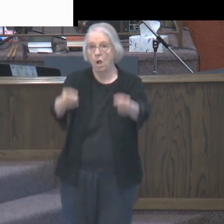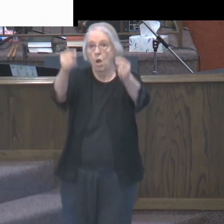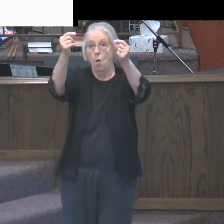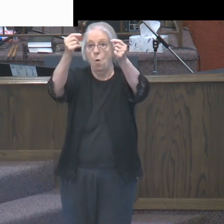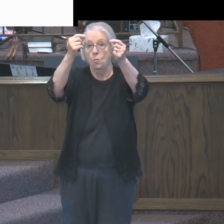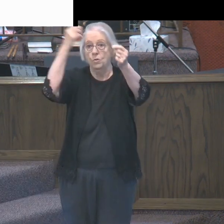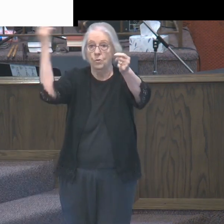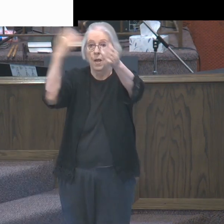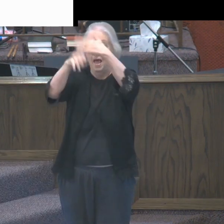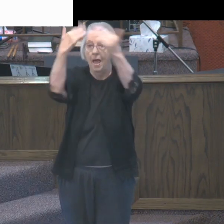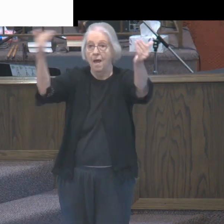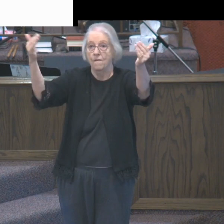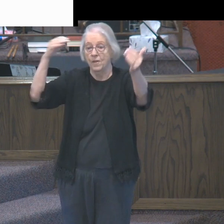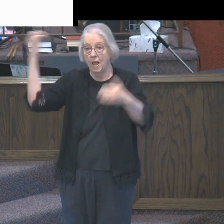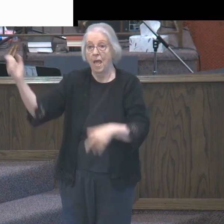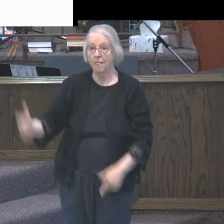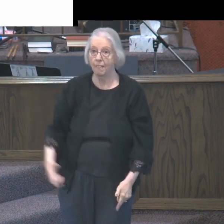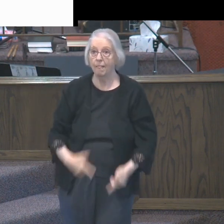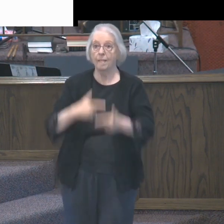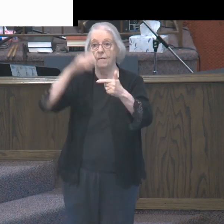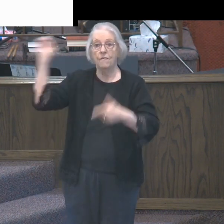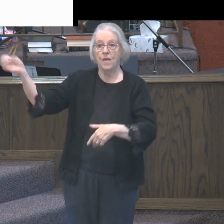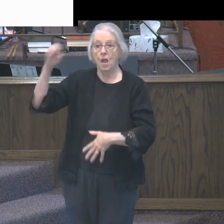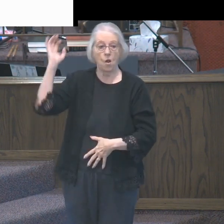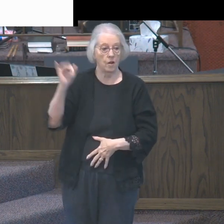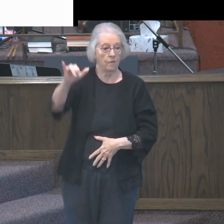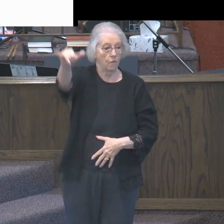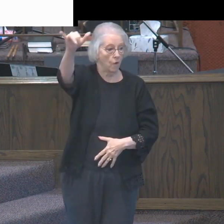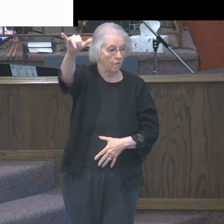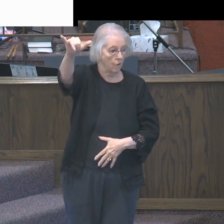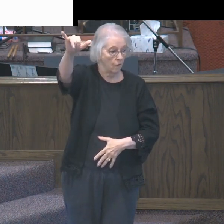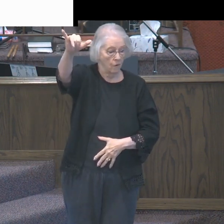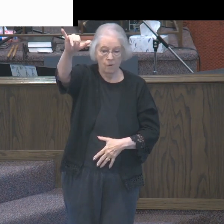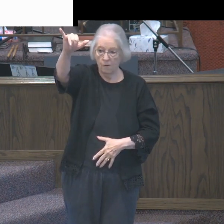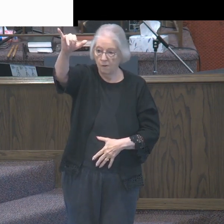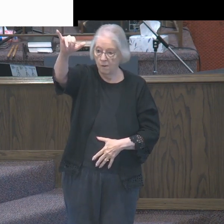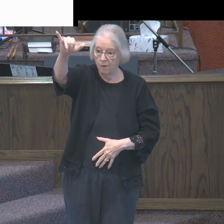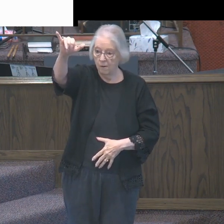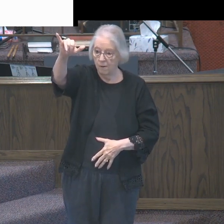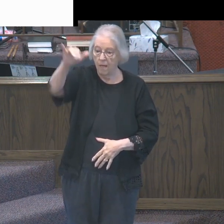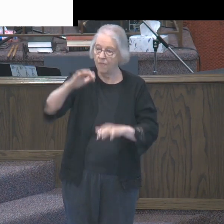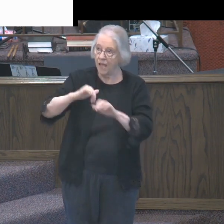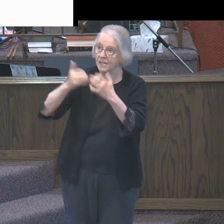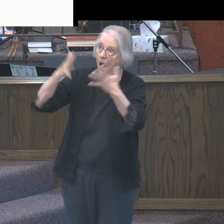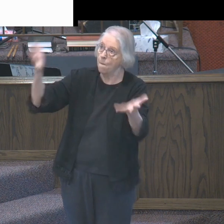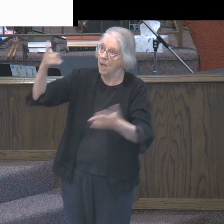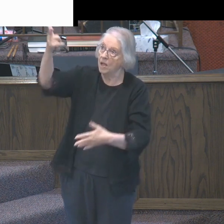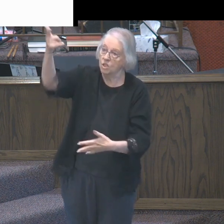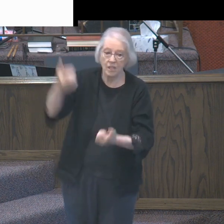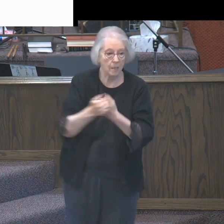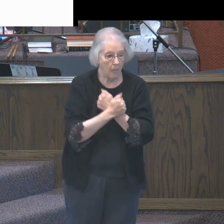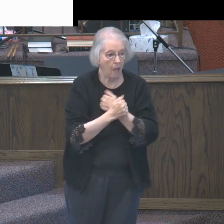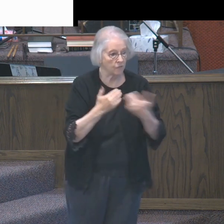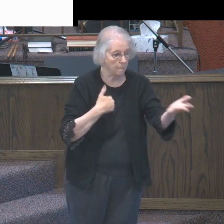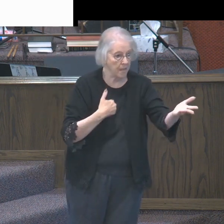heaven. That's how much he loved the world. That's how much he loves me.